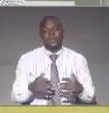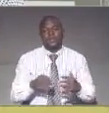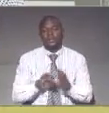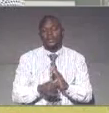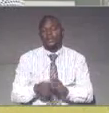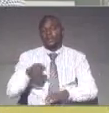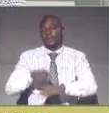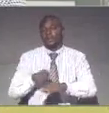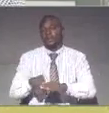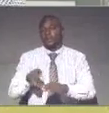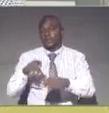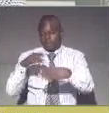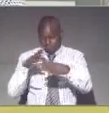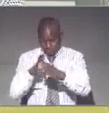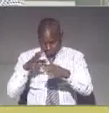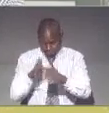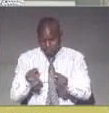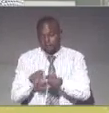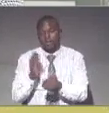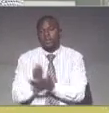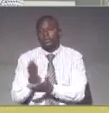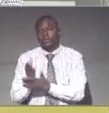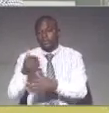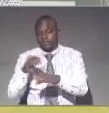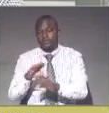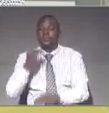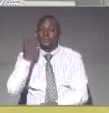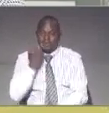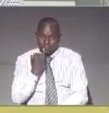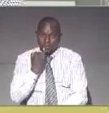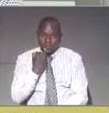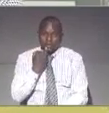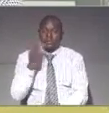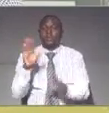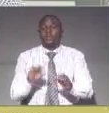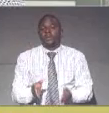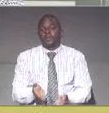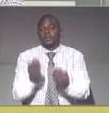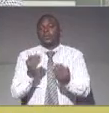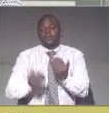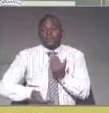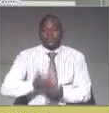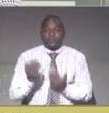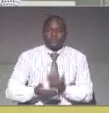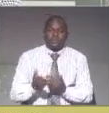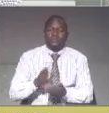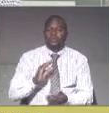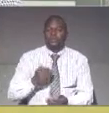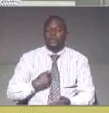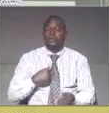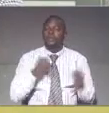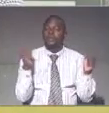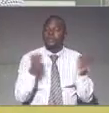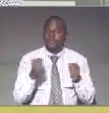So timely diagnosis and the right diagnosis is so critical to improve the care of our